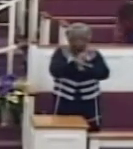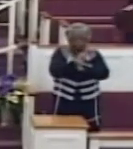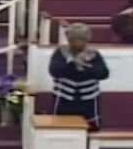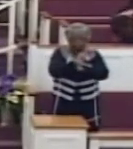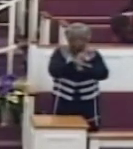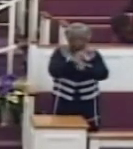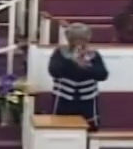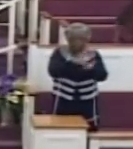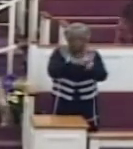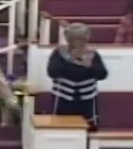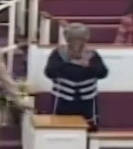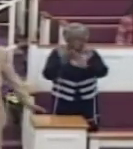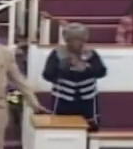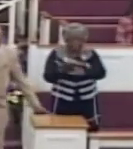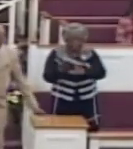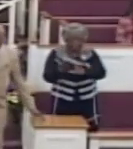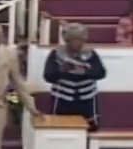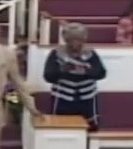die.